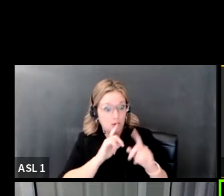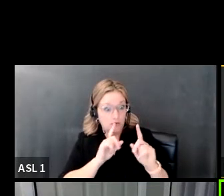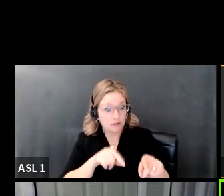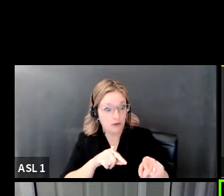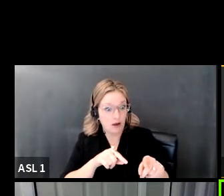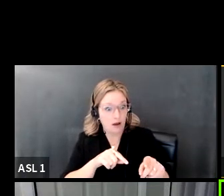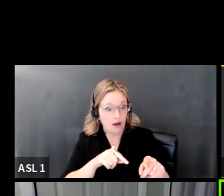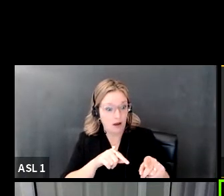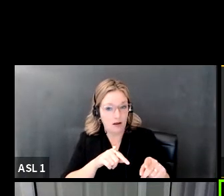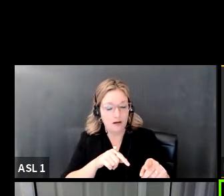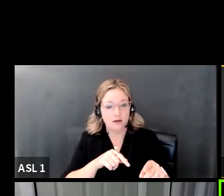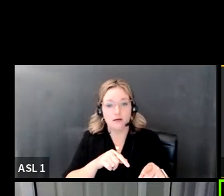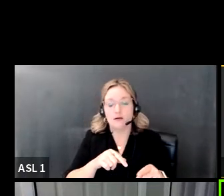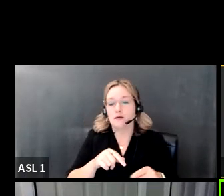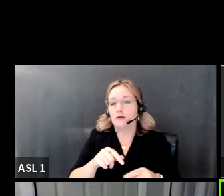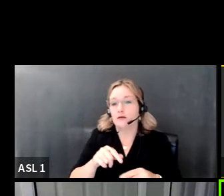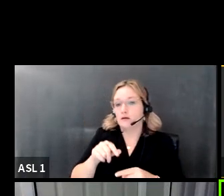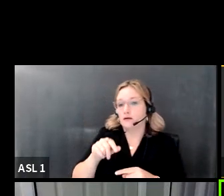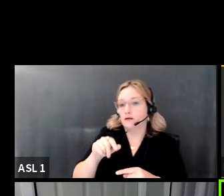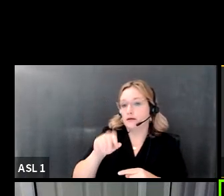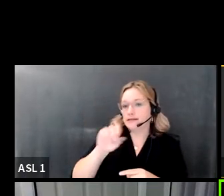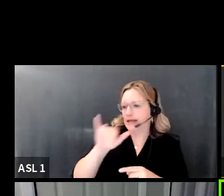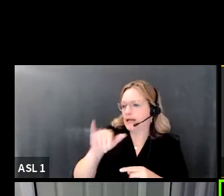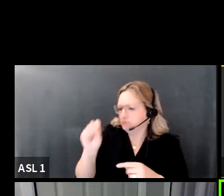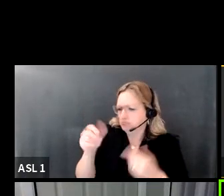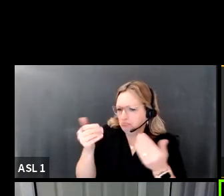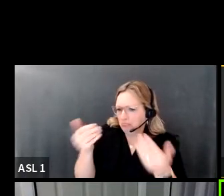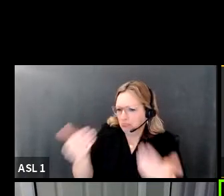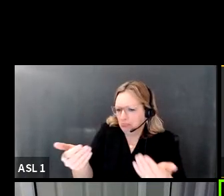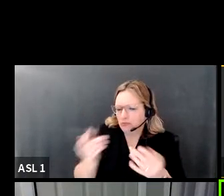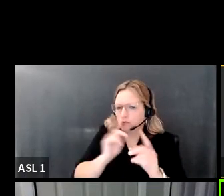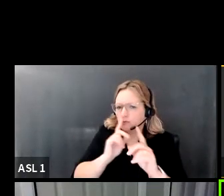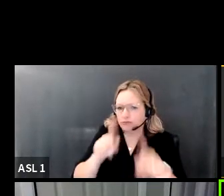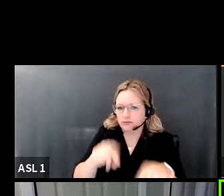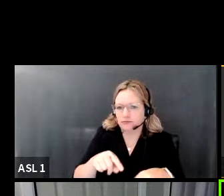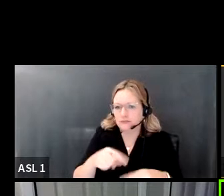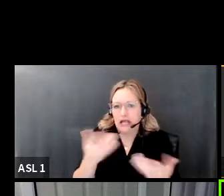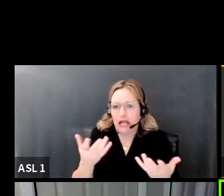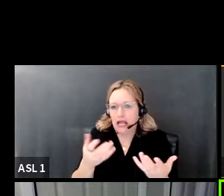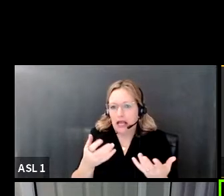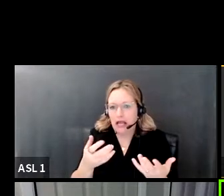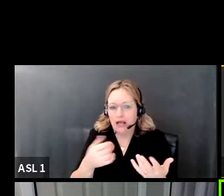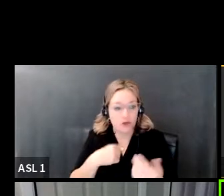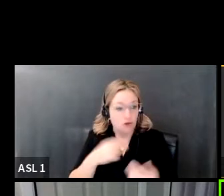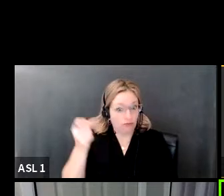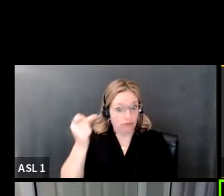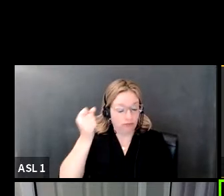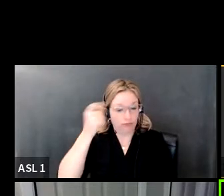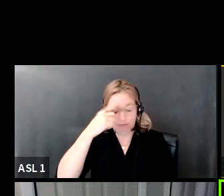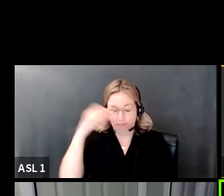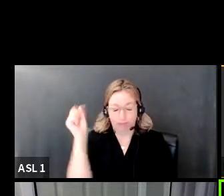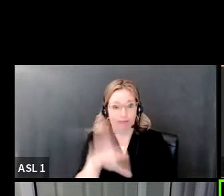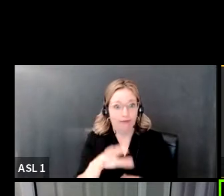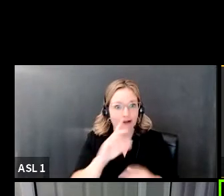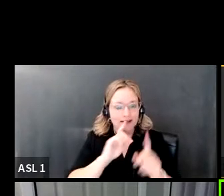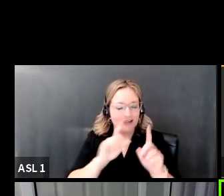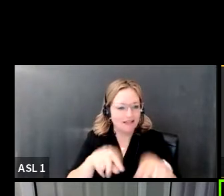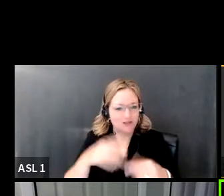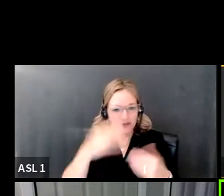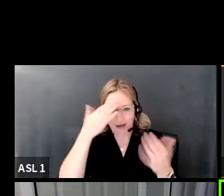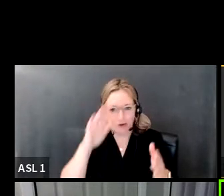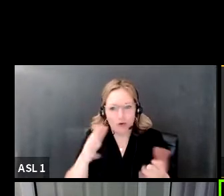written response if that would be better i don't think there's an expectation that you would just automatically have the answers to these questions because